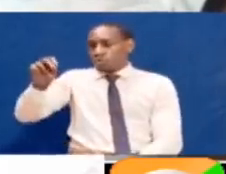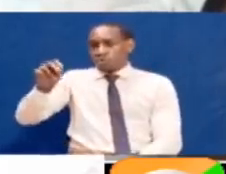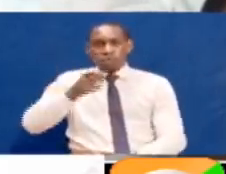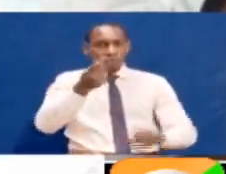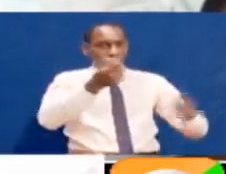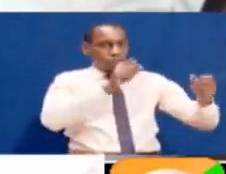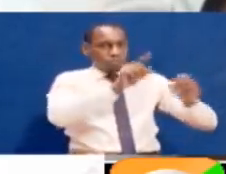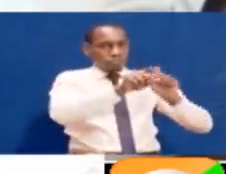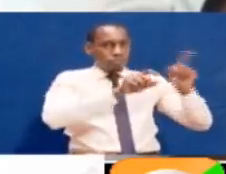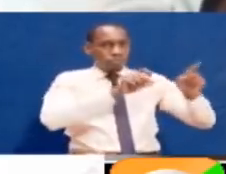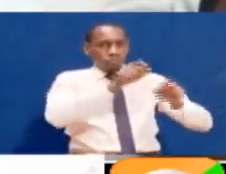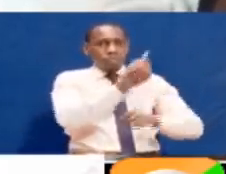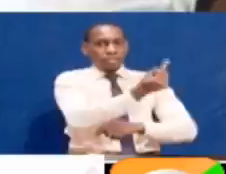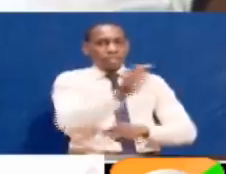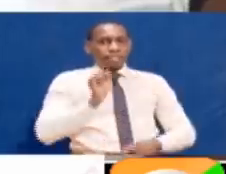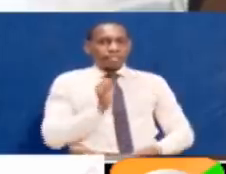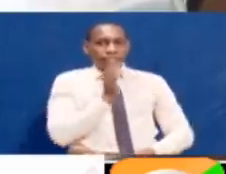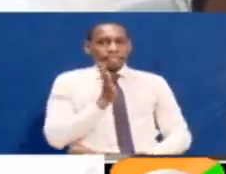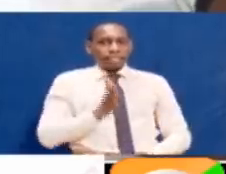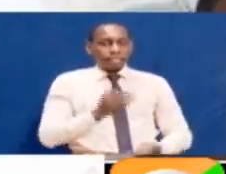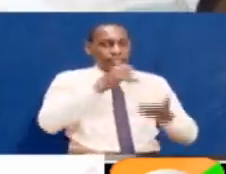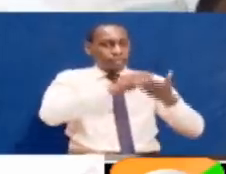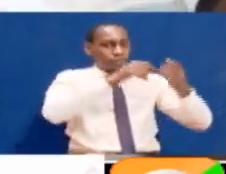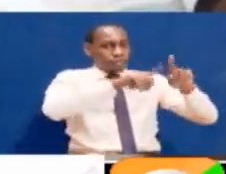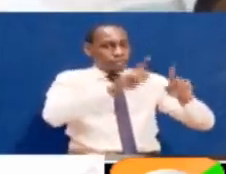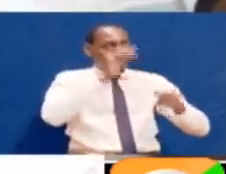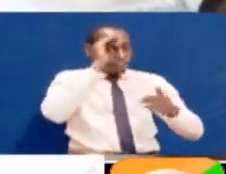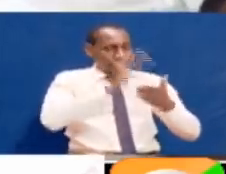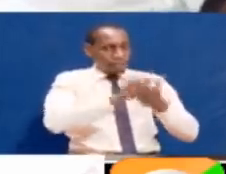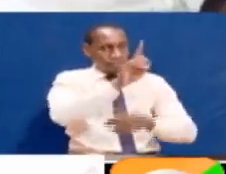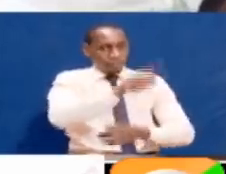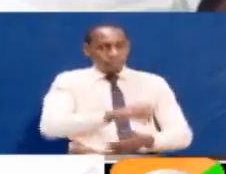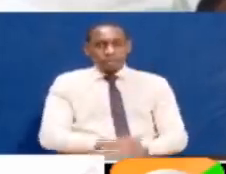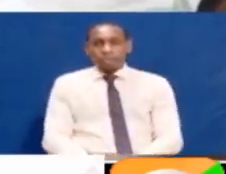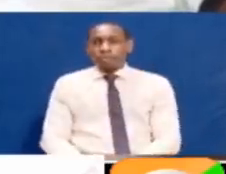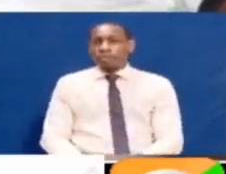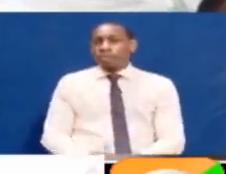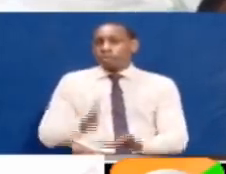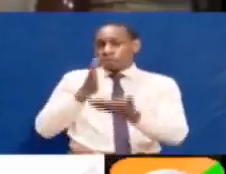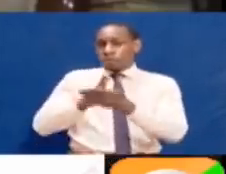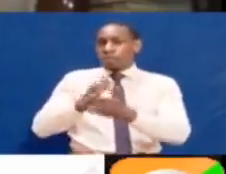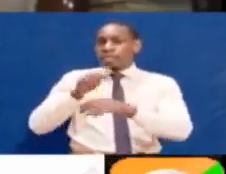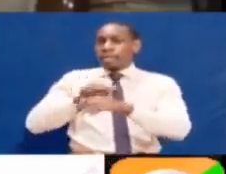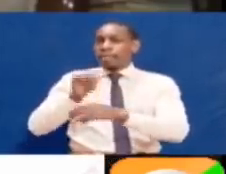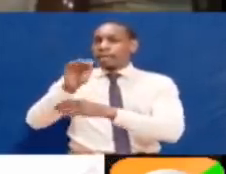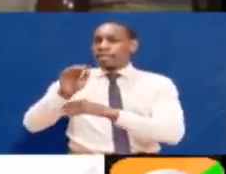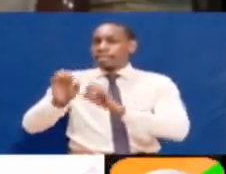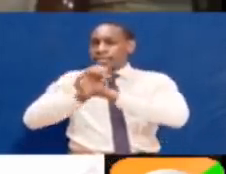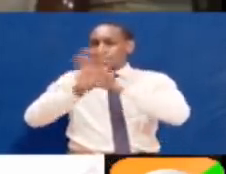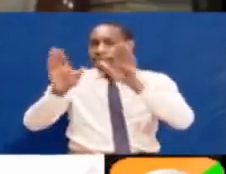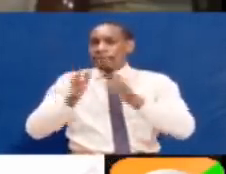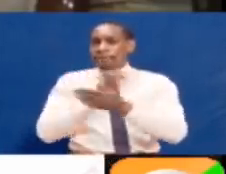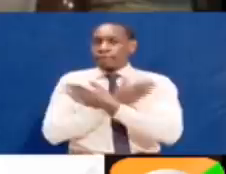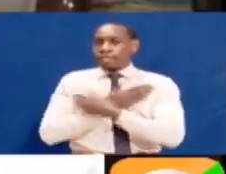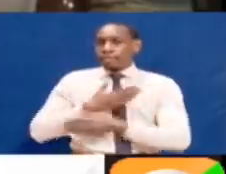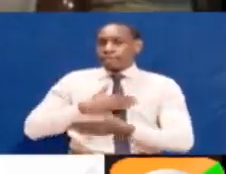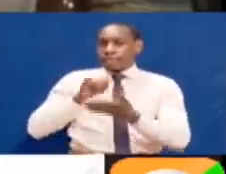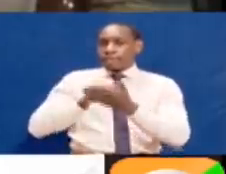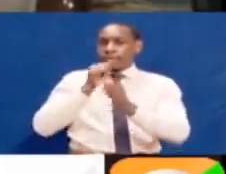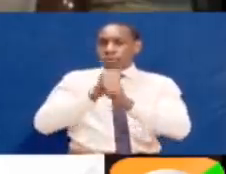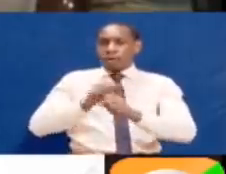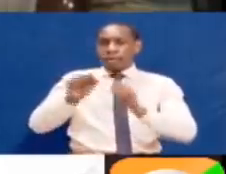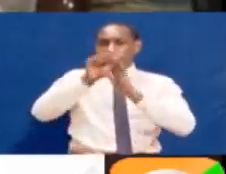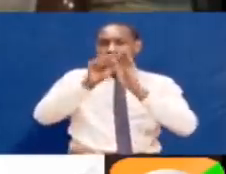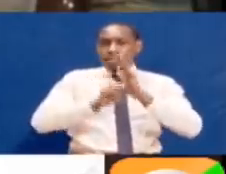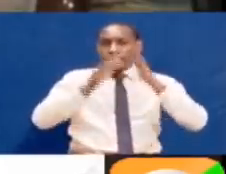SMSs were sent to every senator, including yourself, I believe. Actually, when I even asked for clarification from friends of mine who work in